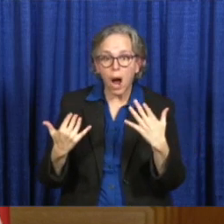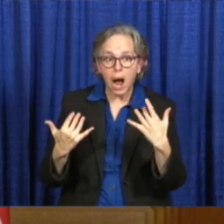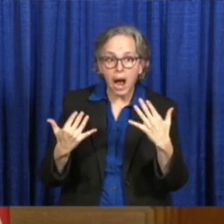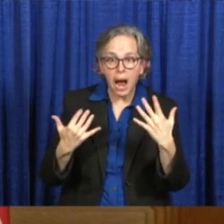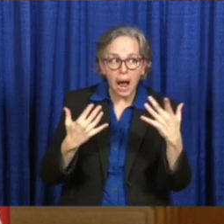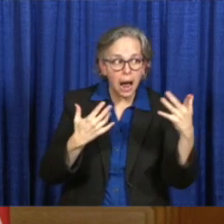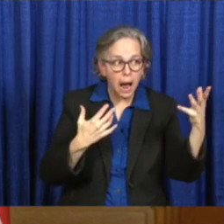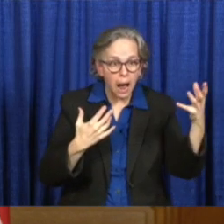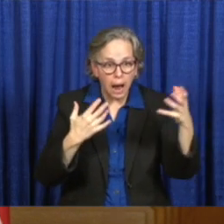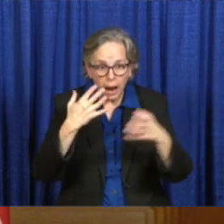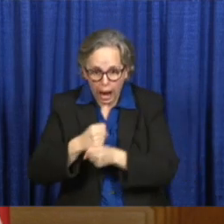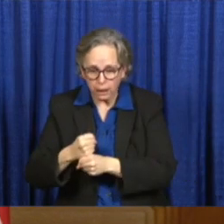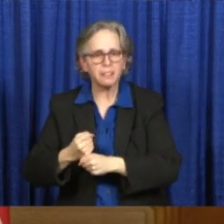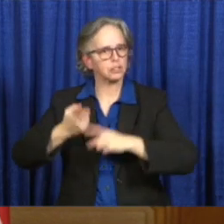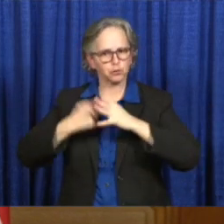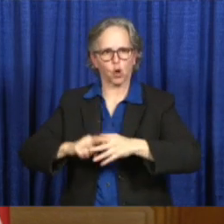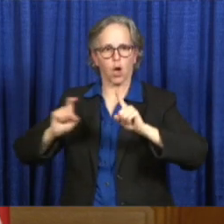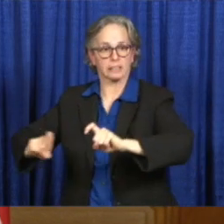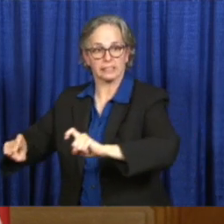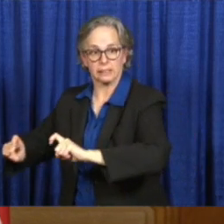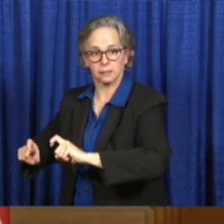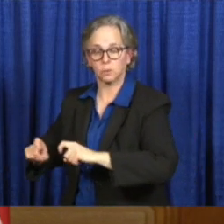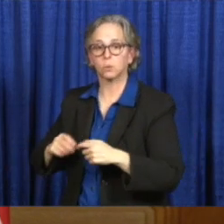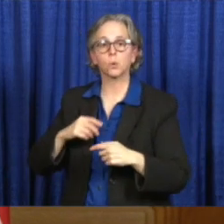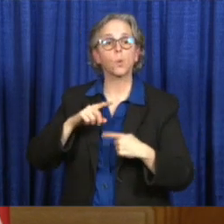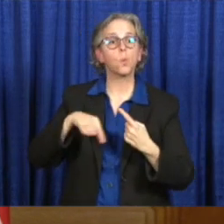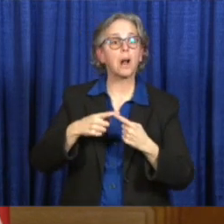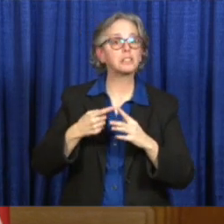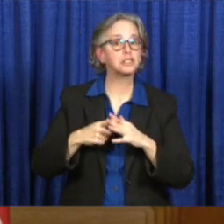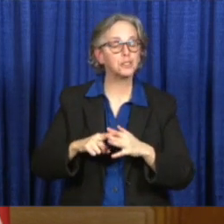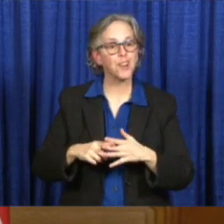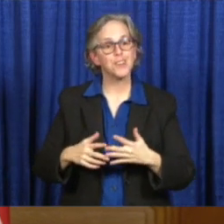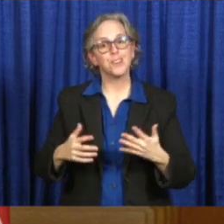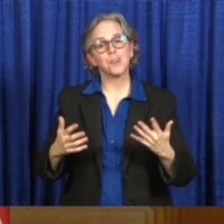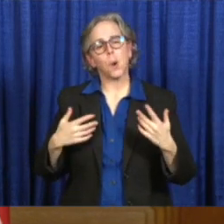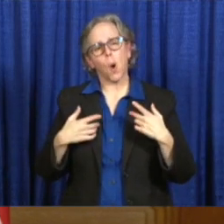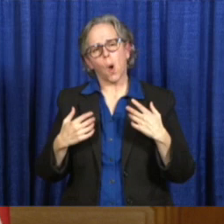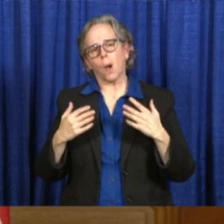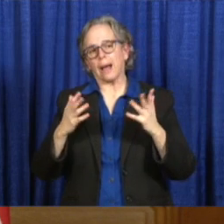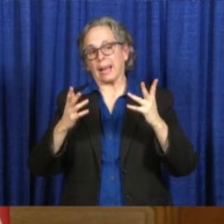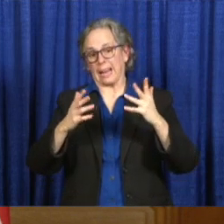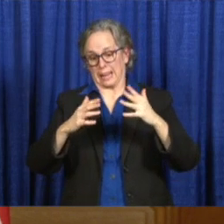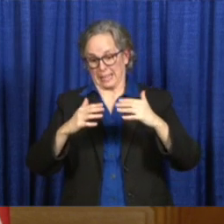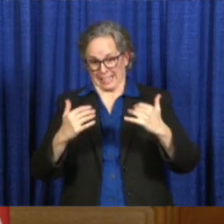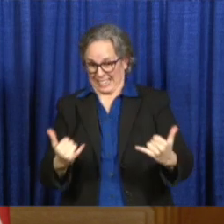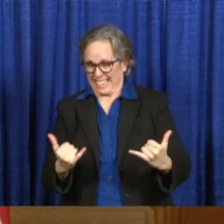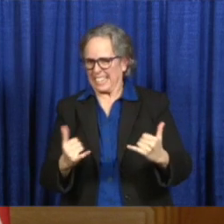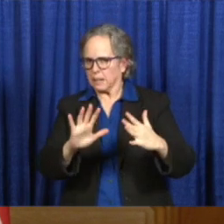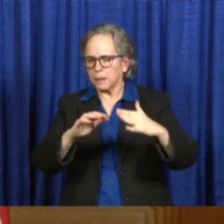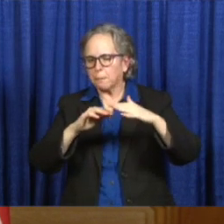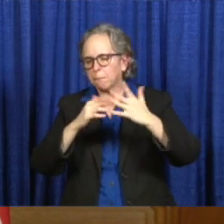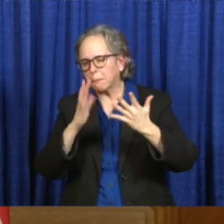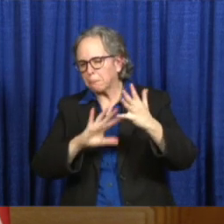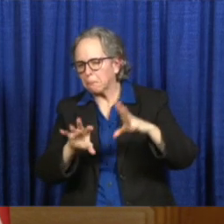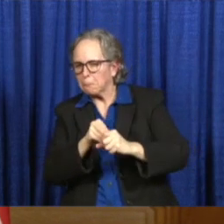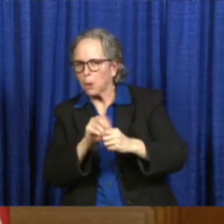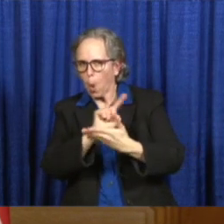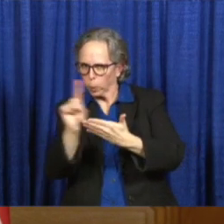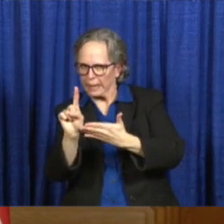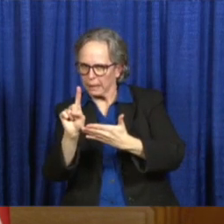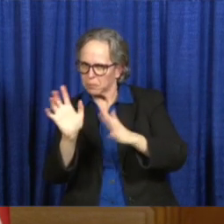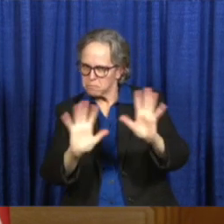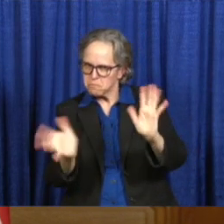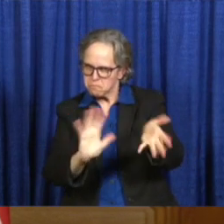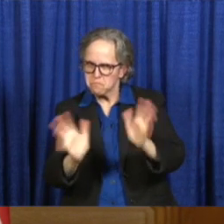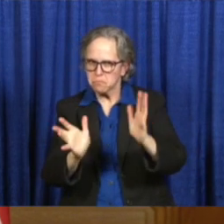cannot control when those are sent, but we would anticipate this would start within the next week. And we're certainly looking forward to that.